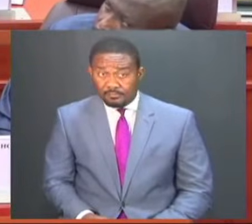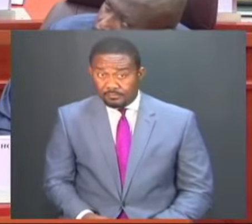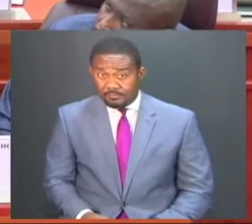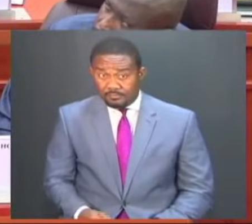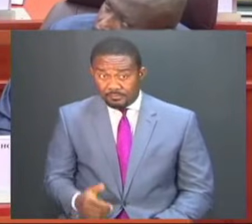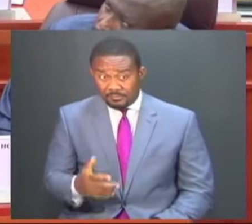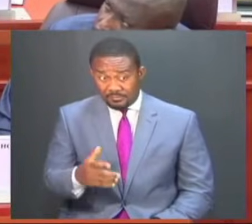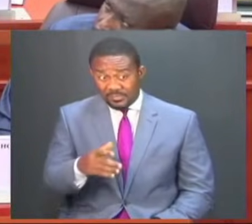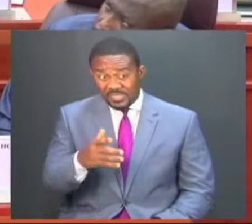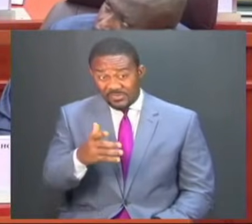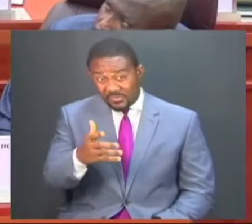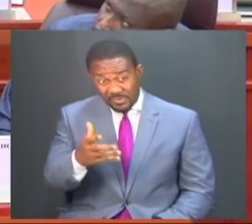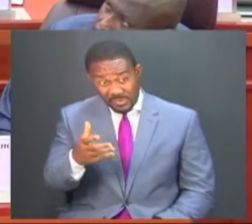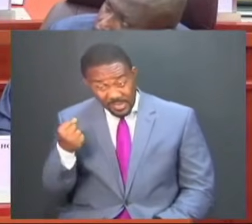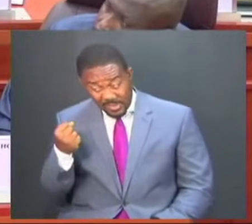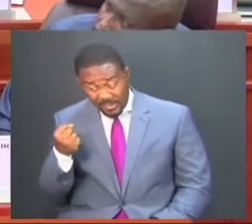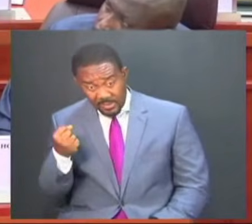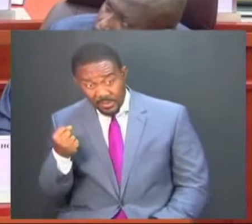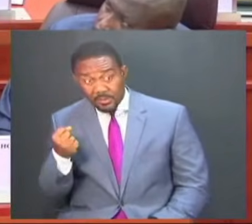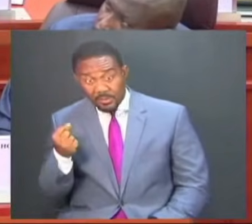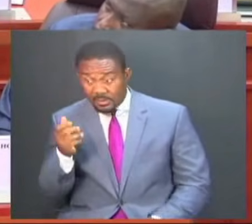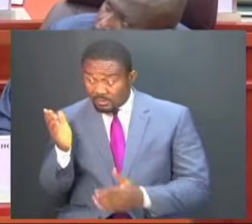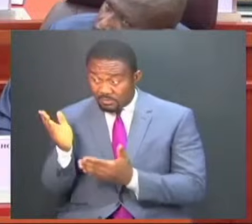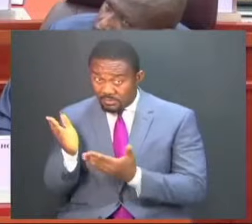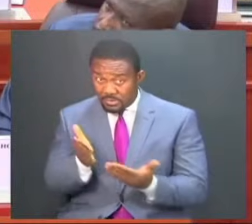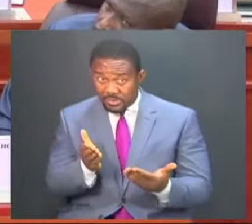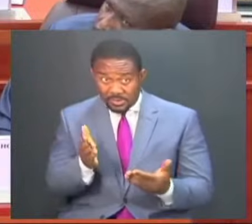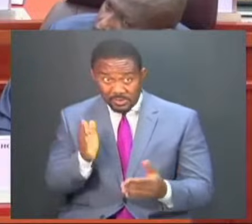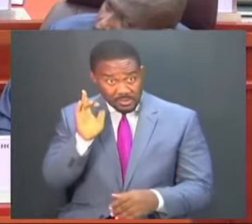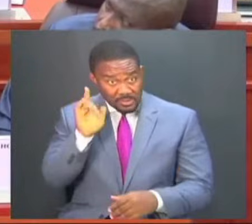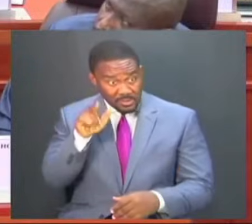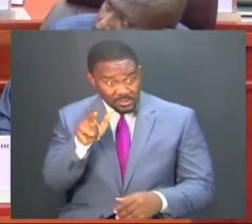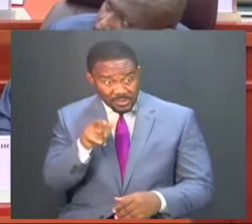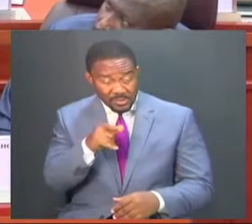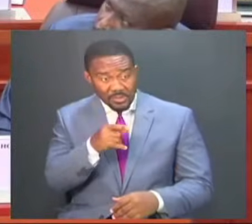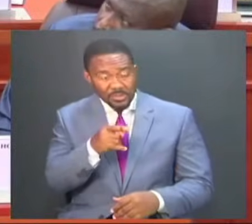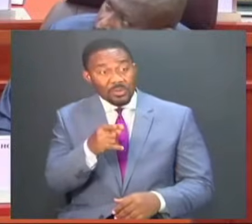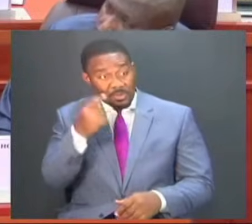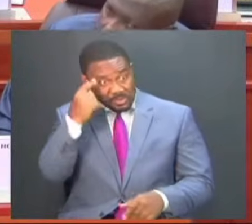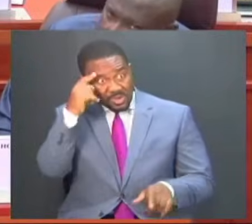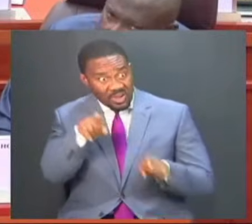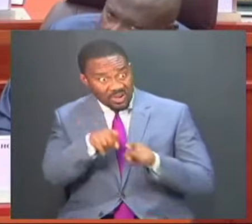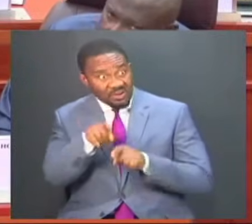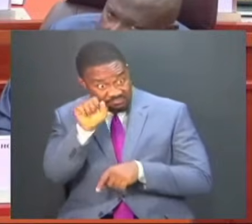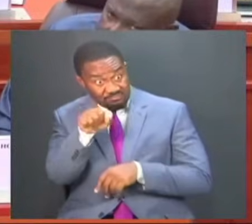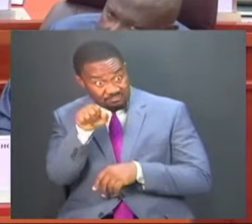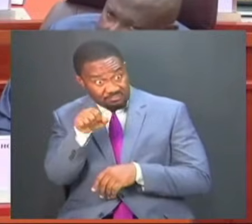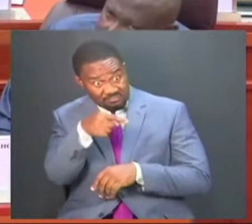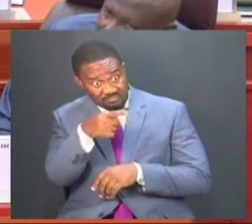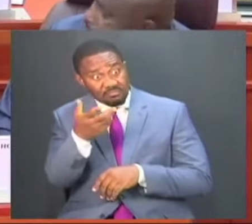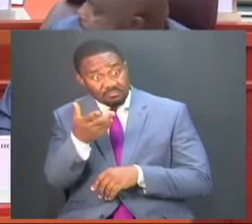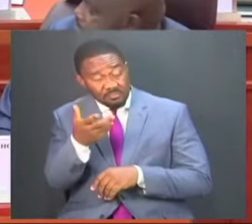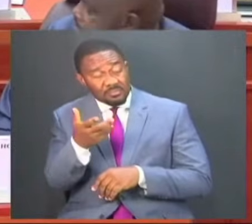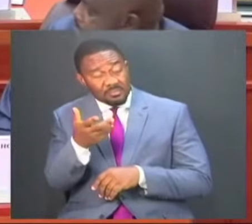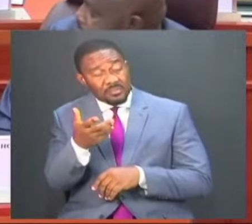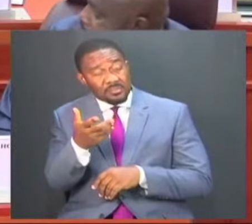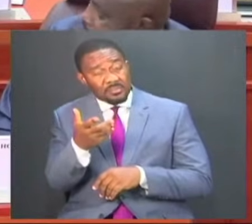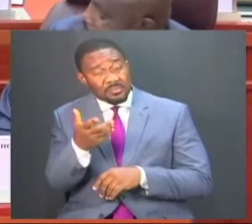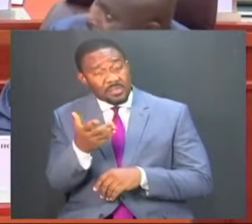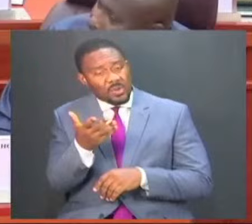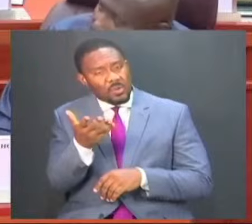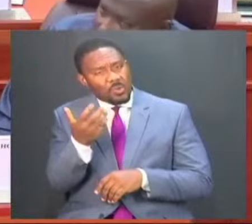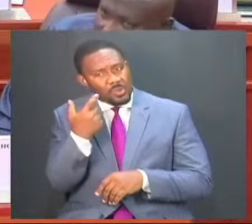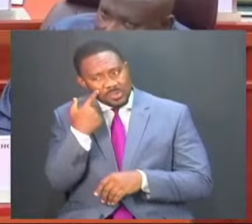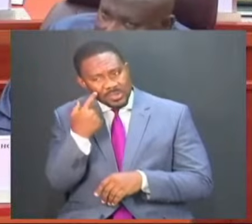want to see these things finding expression. You are nodding your head. Nod your head well. We want to see you amending